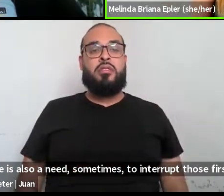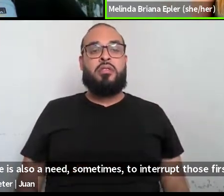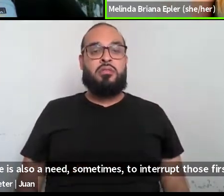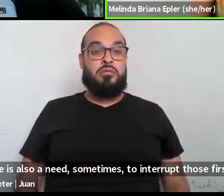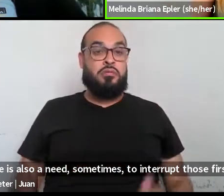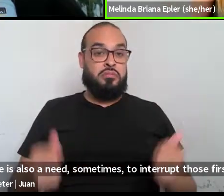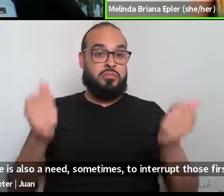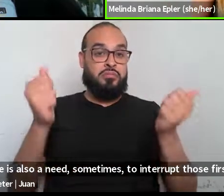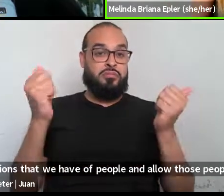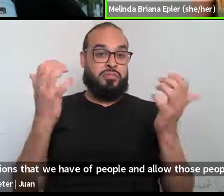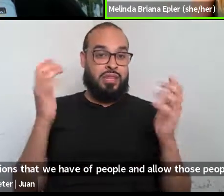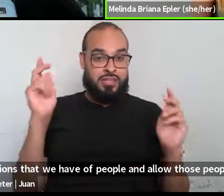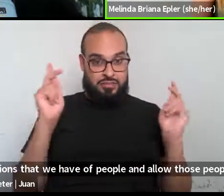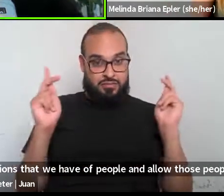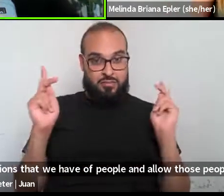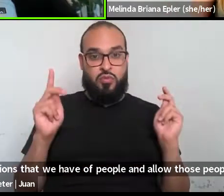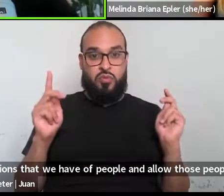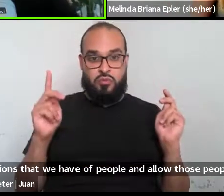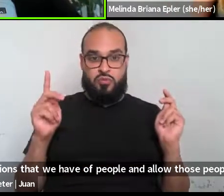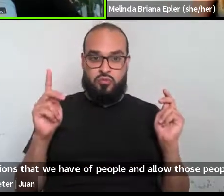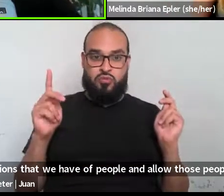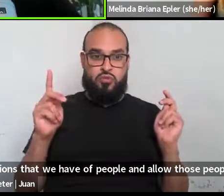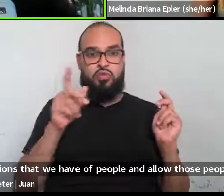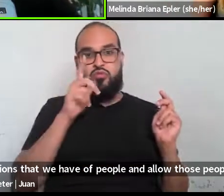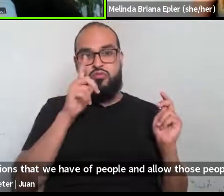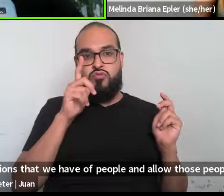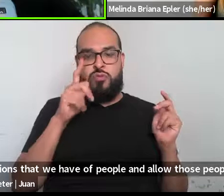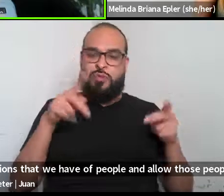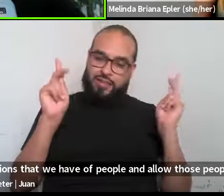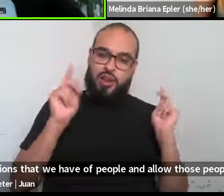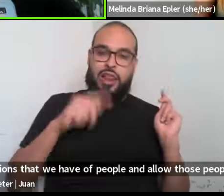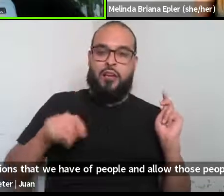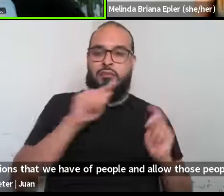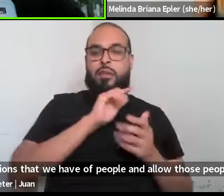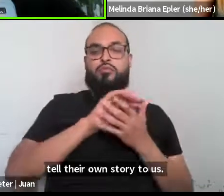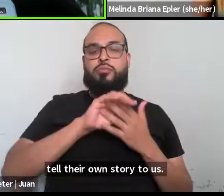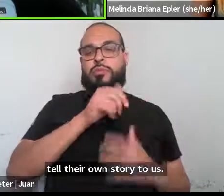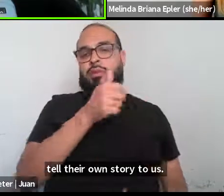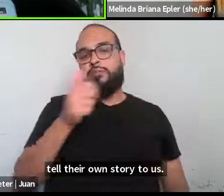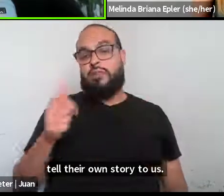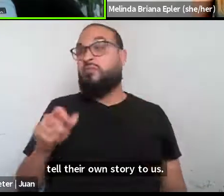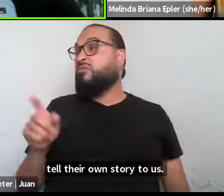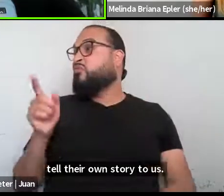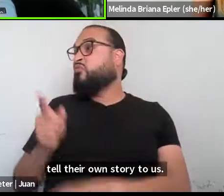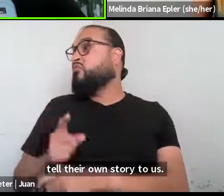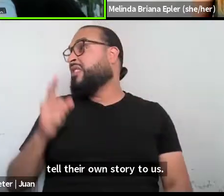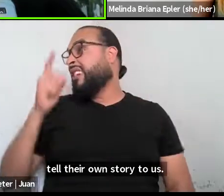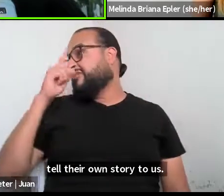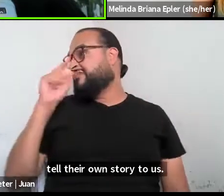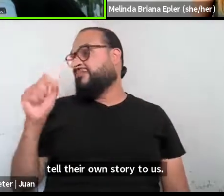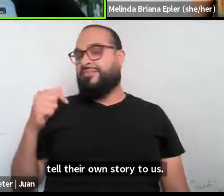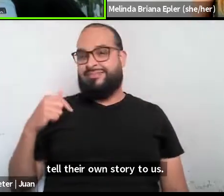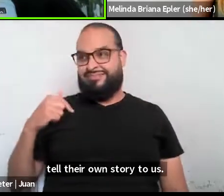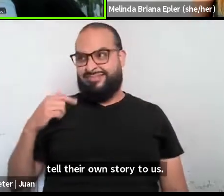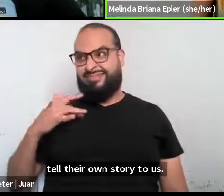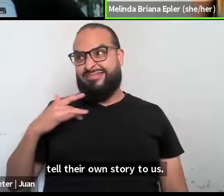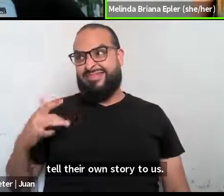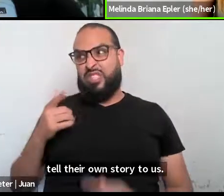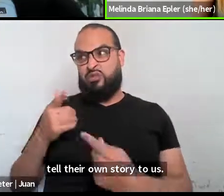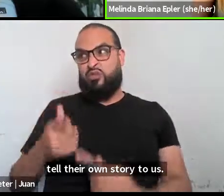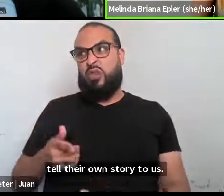their own story to us. No, I think that you're right. And I mean, I think that's something that I struggle with.